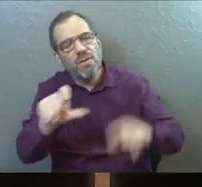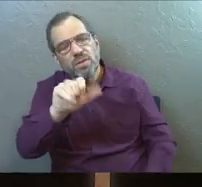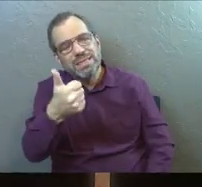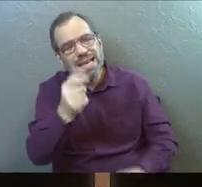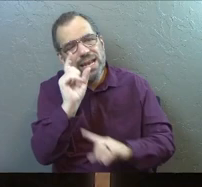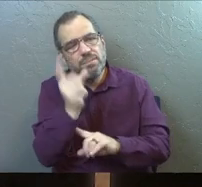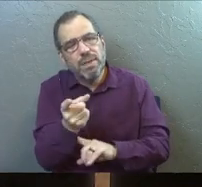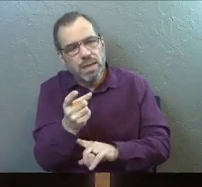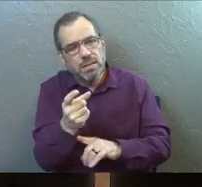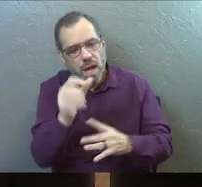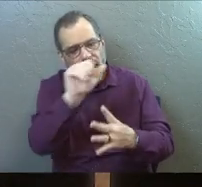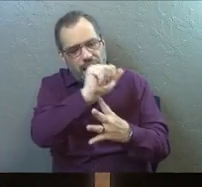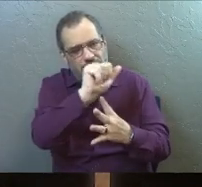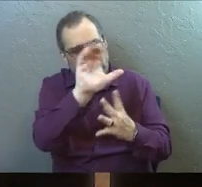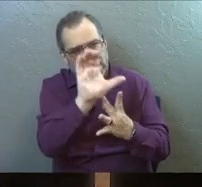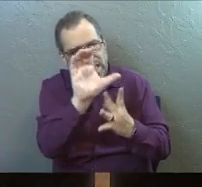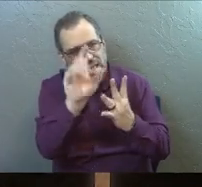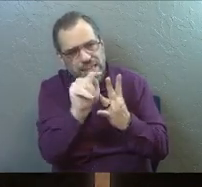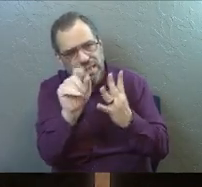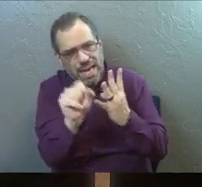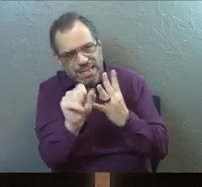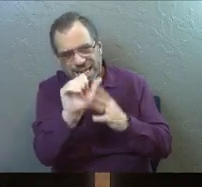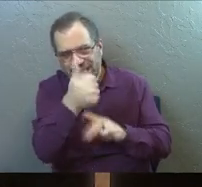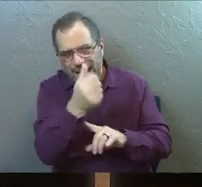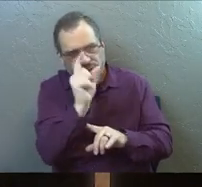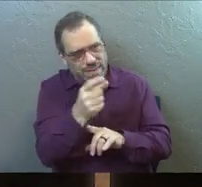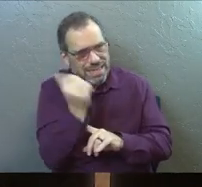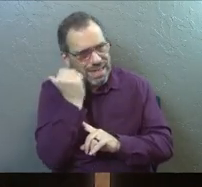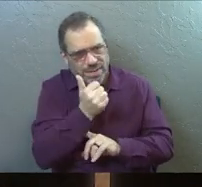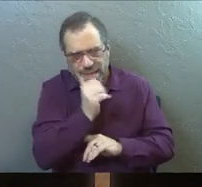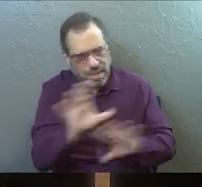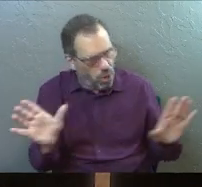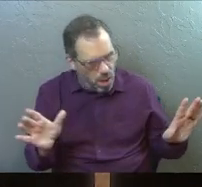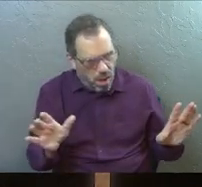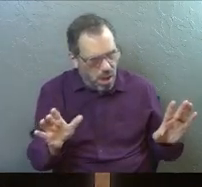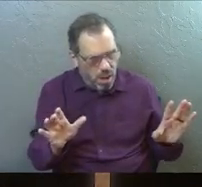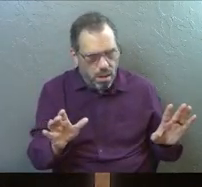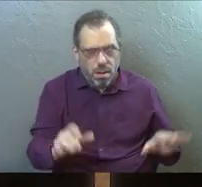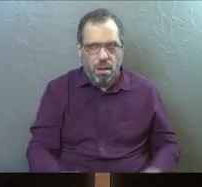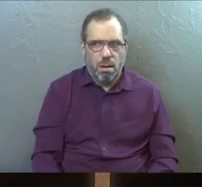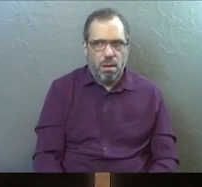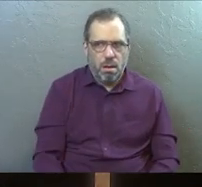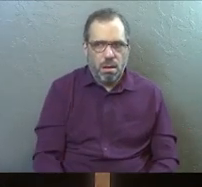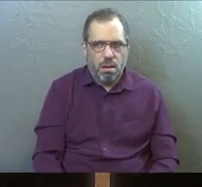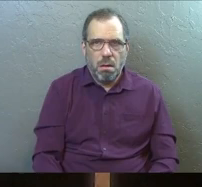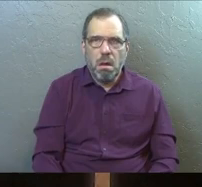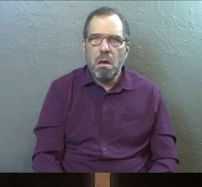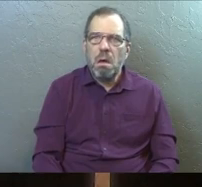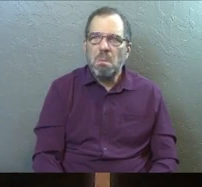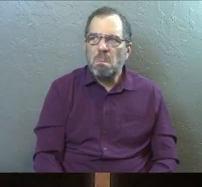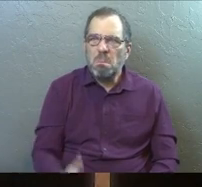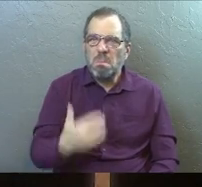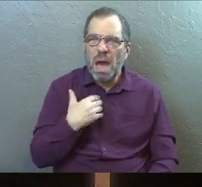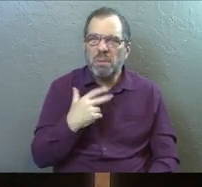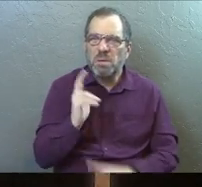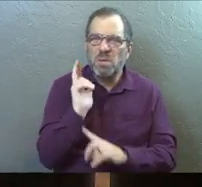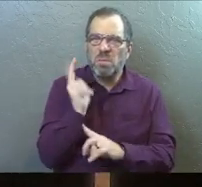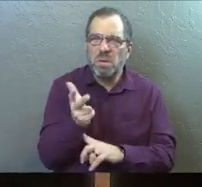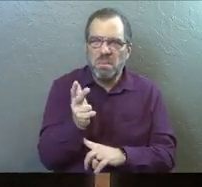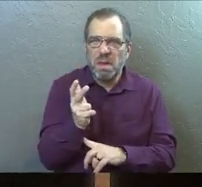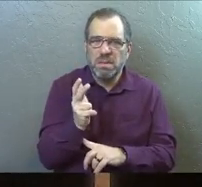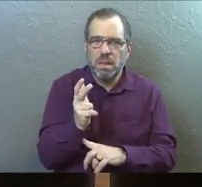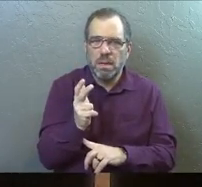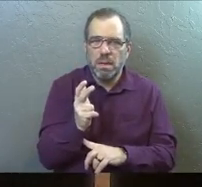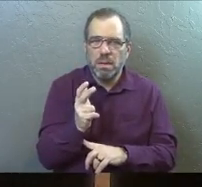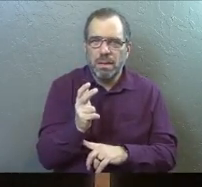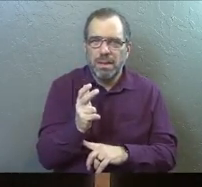10 minutes? Just give Jesus 10 minutes a day. And I was done with that prayer in about 3 minutes, and